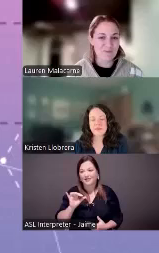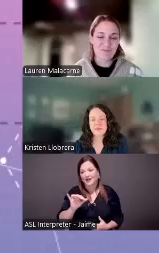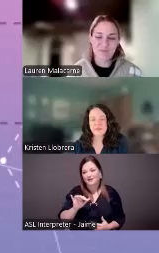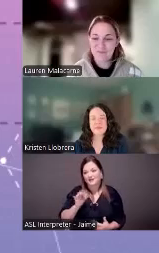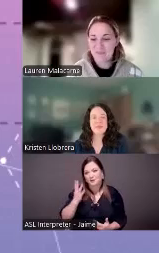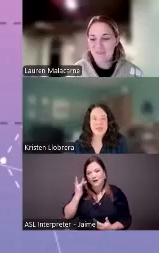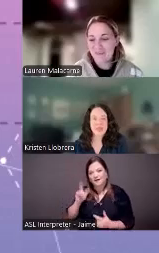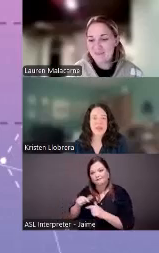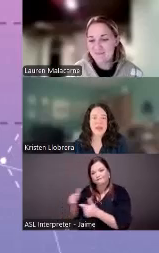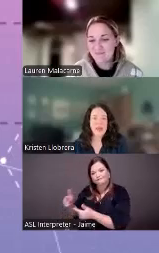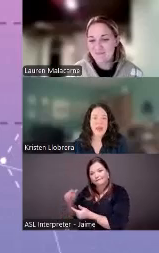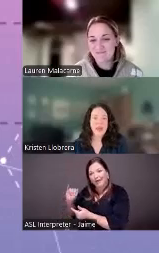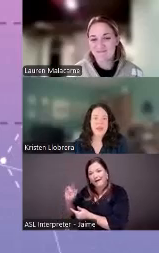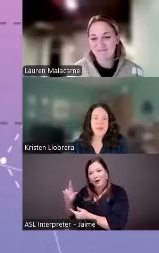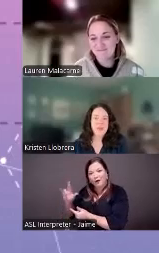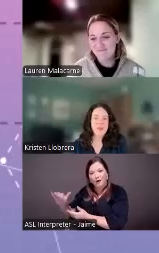help.